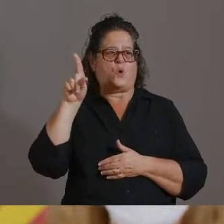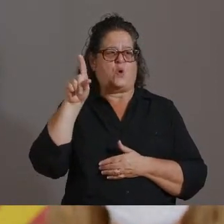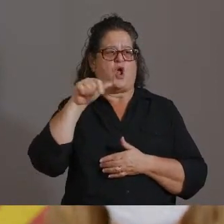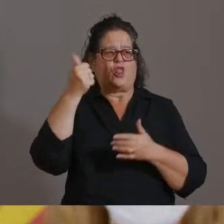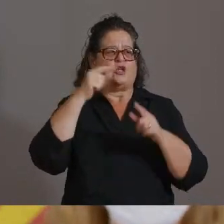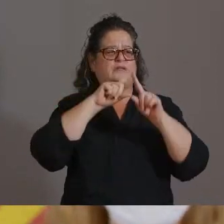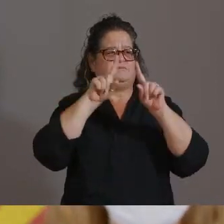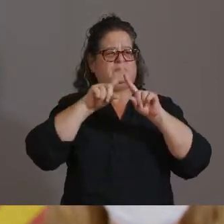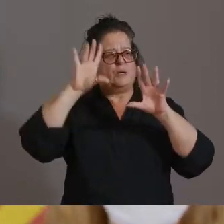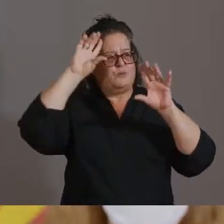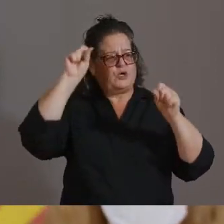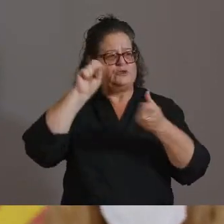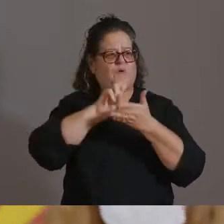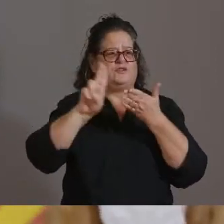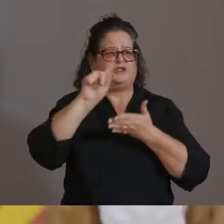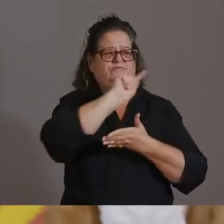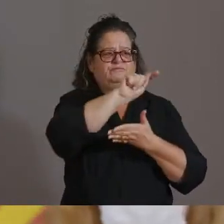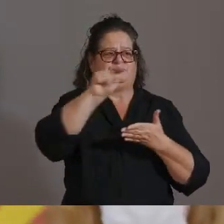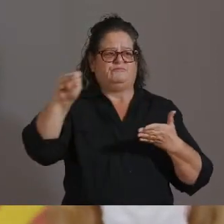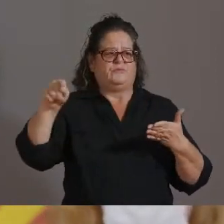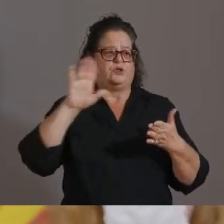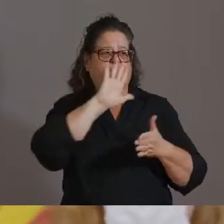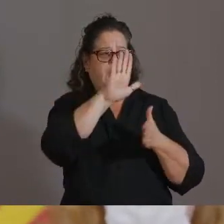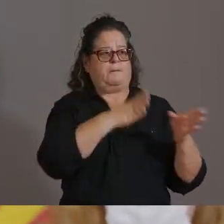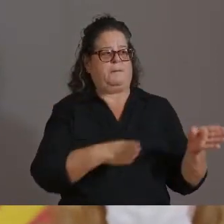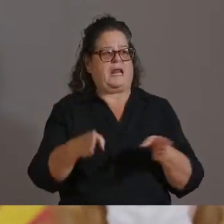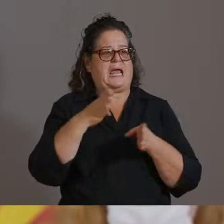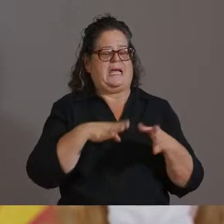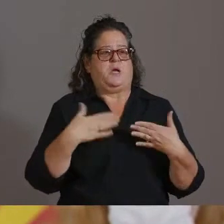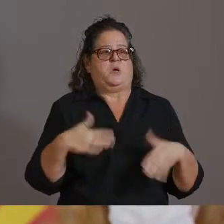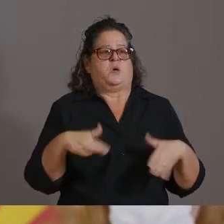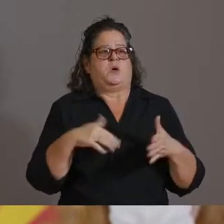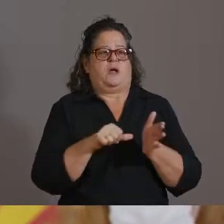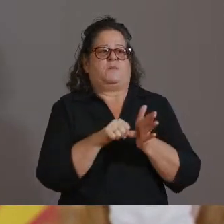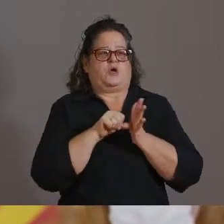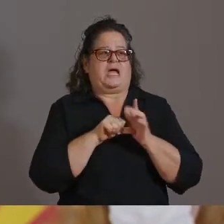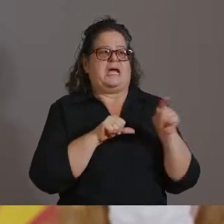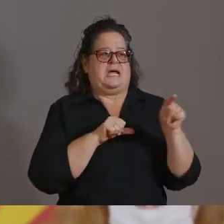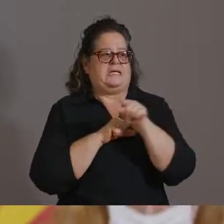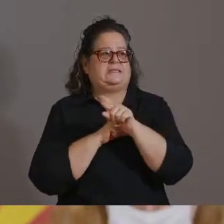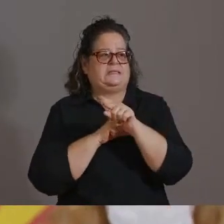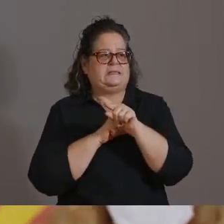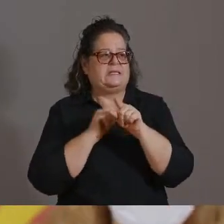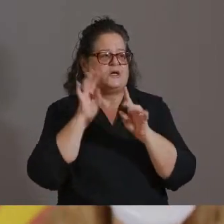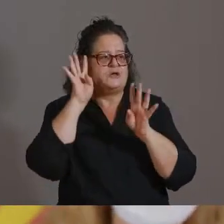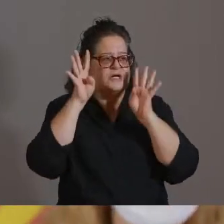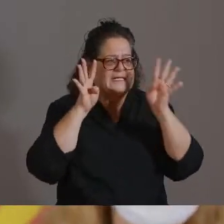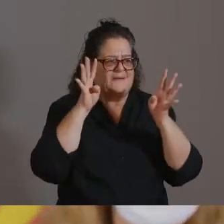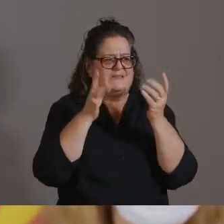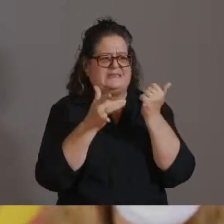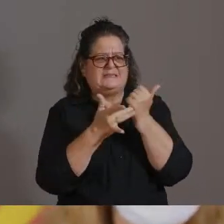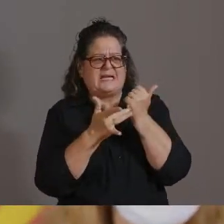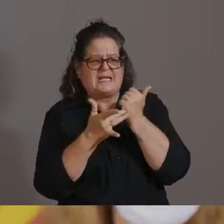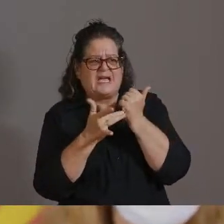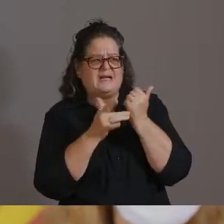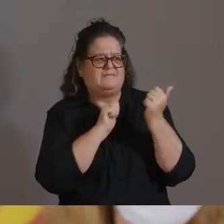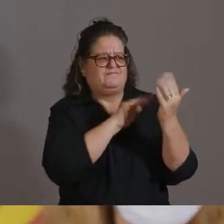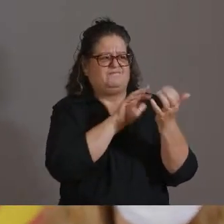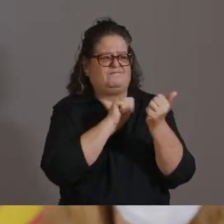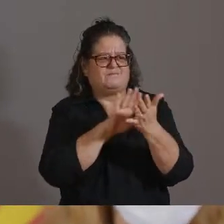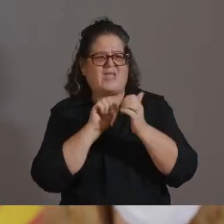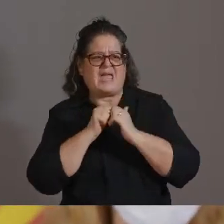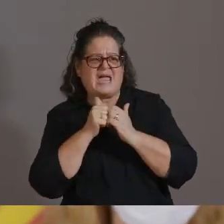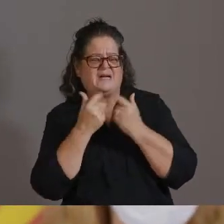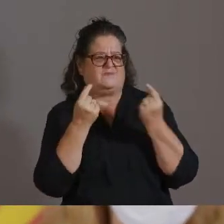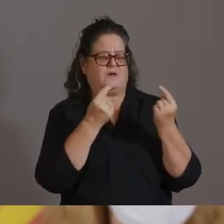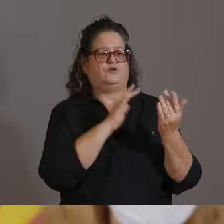plans that they've put in place, some of the innovative techniques, not only around testing, but also of getting ahead of